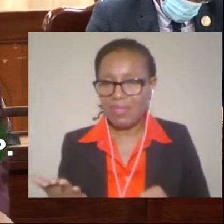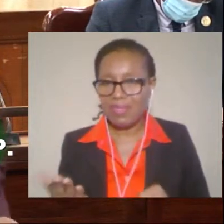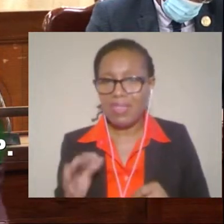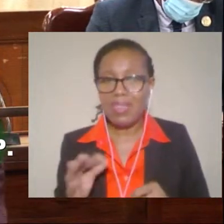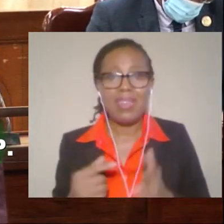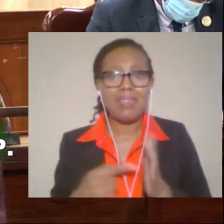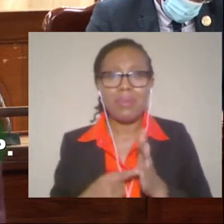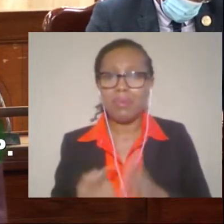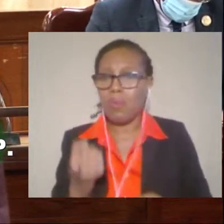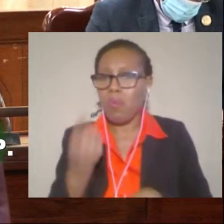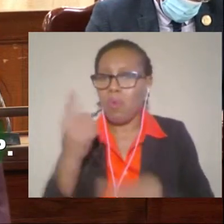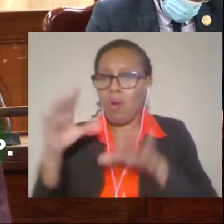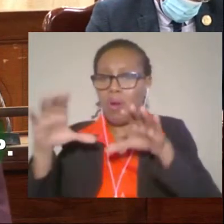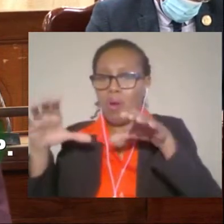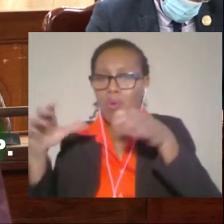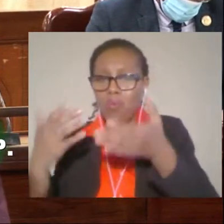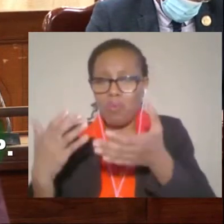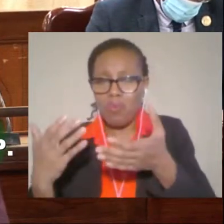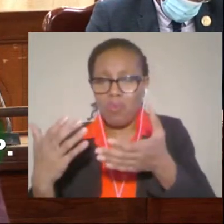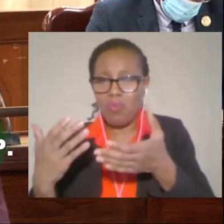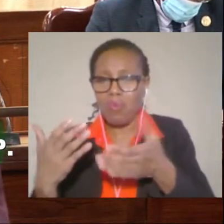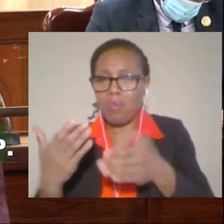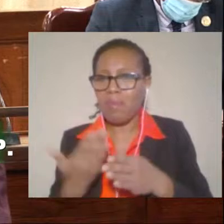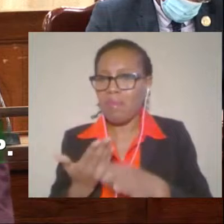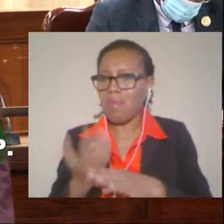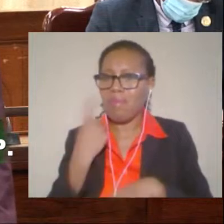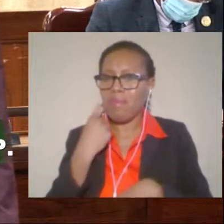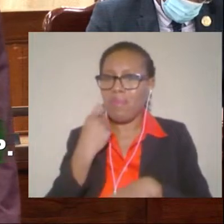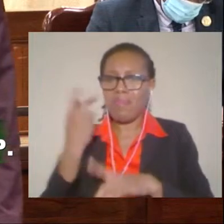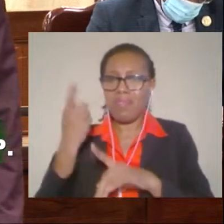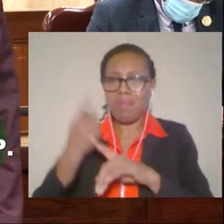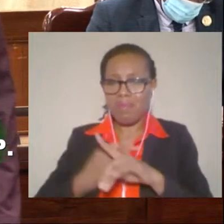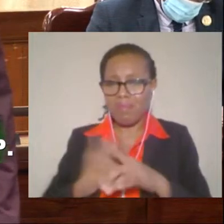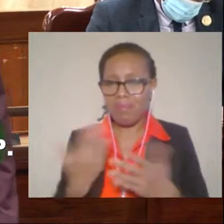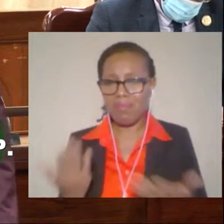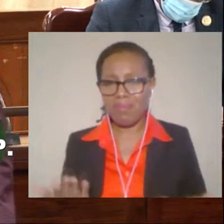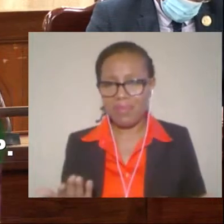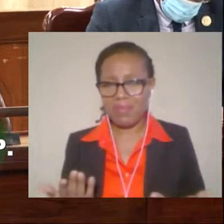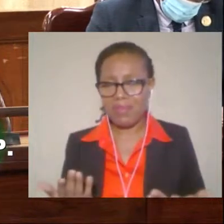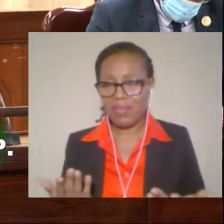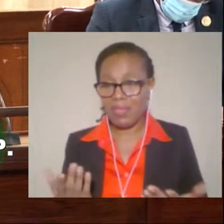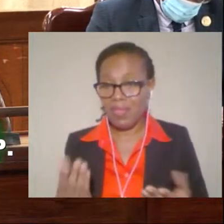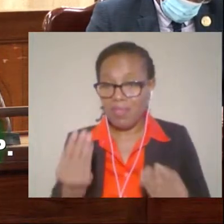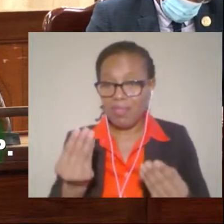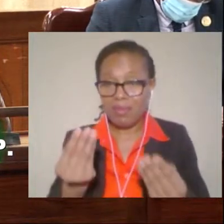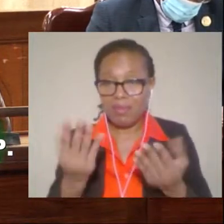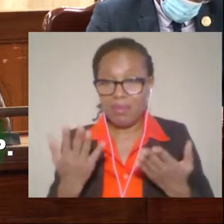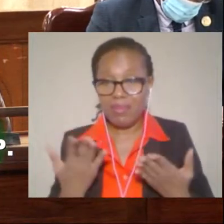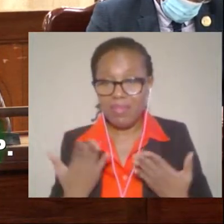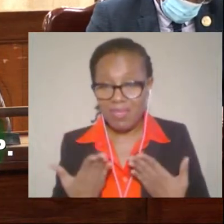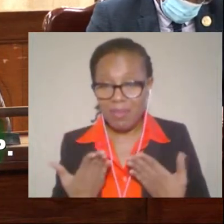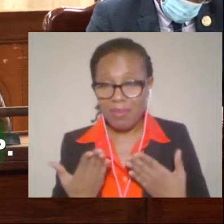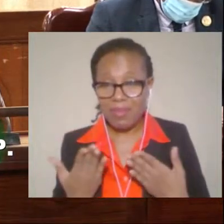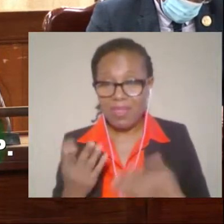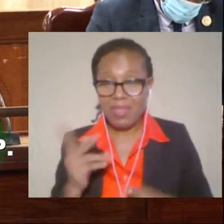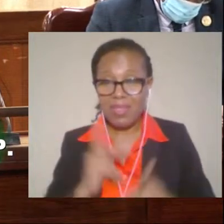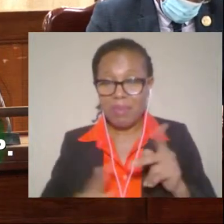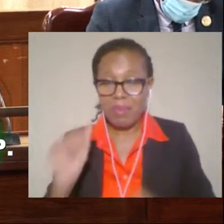the last several months, you have to tell me that the unemployment rate is down to